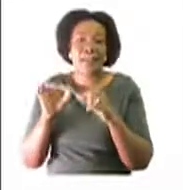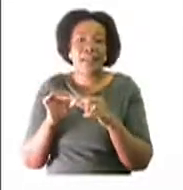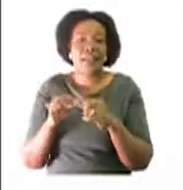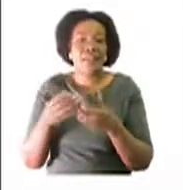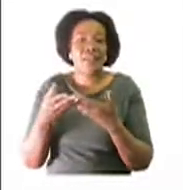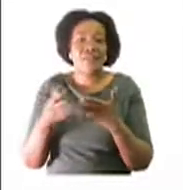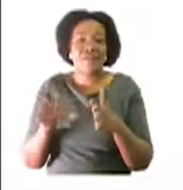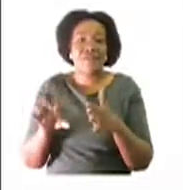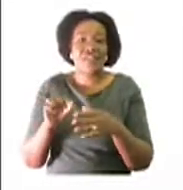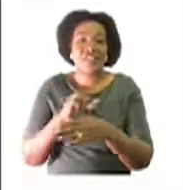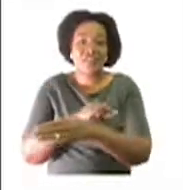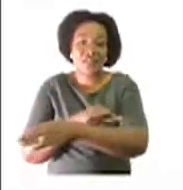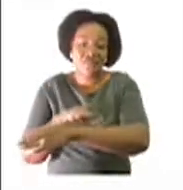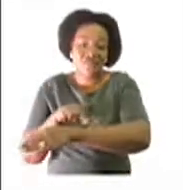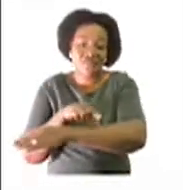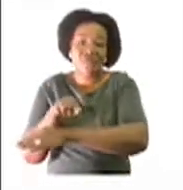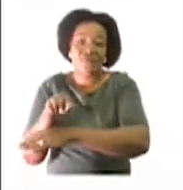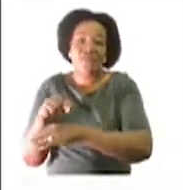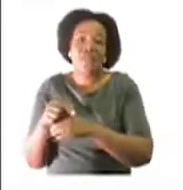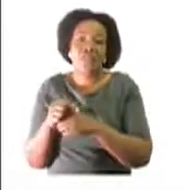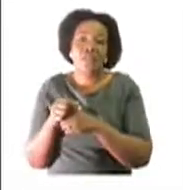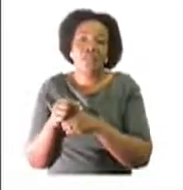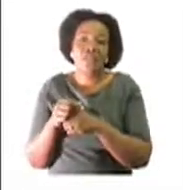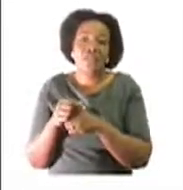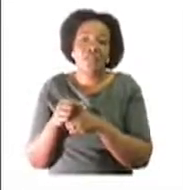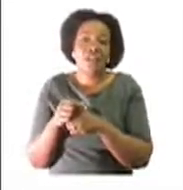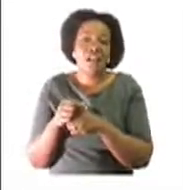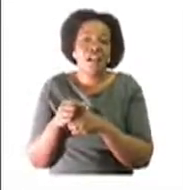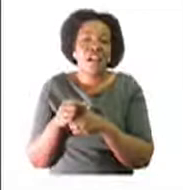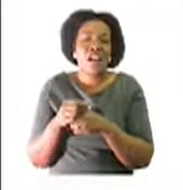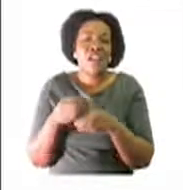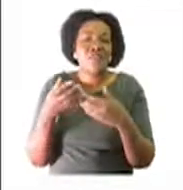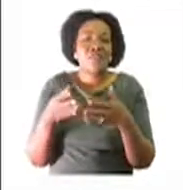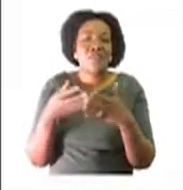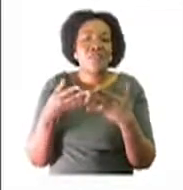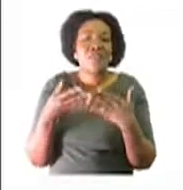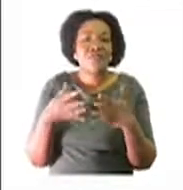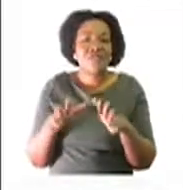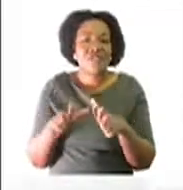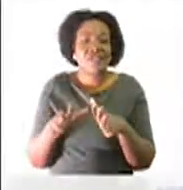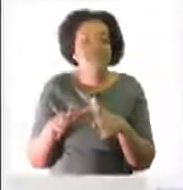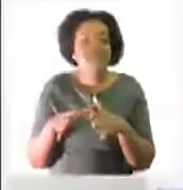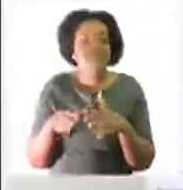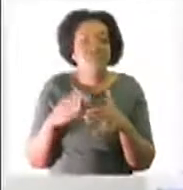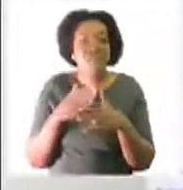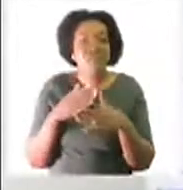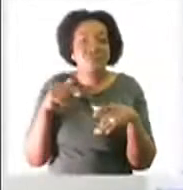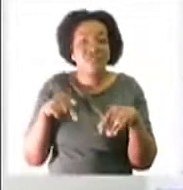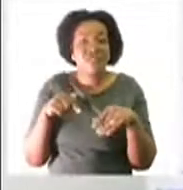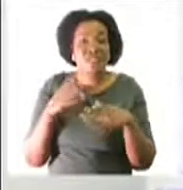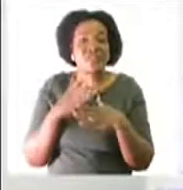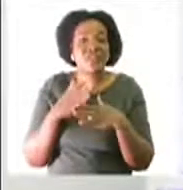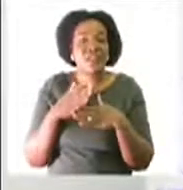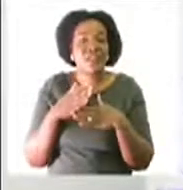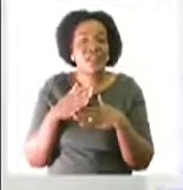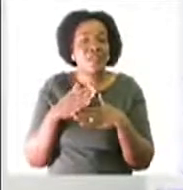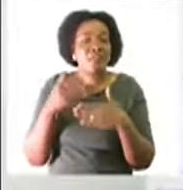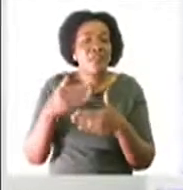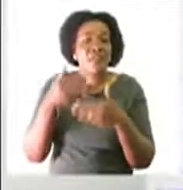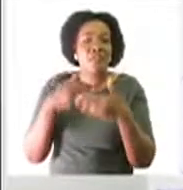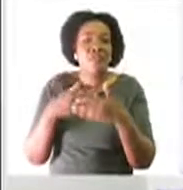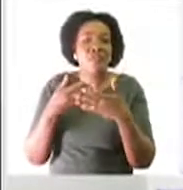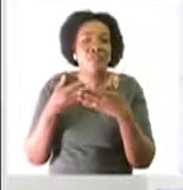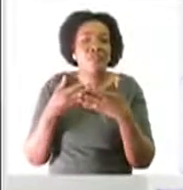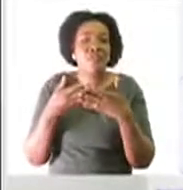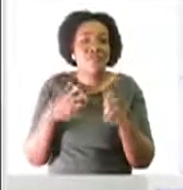complete the whole word. Now that brings us to the end of our lesson. Before we say goodbye, I would like